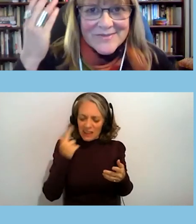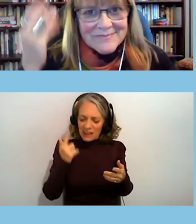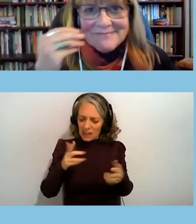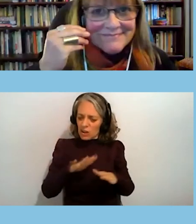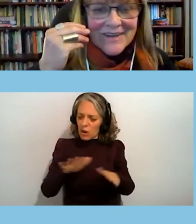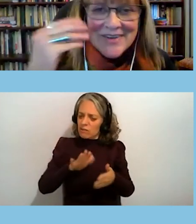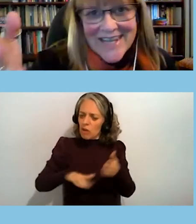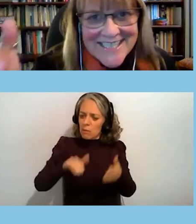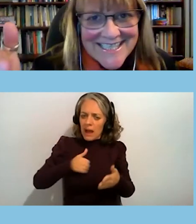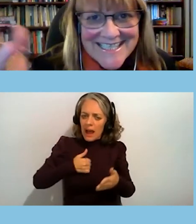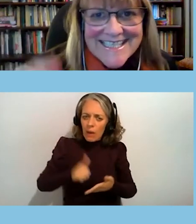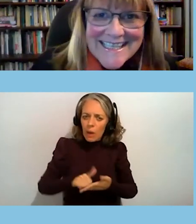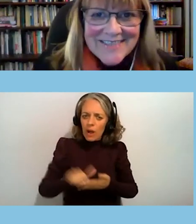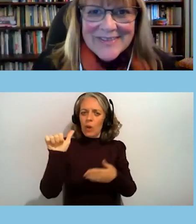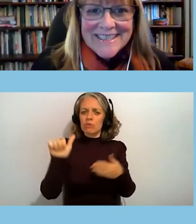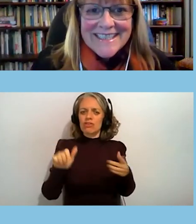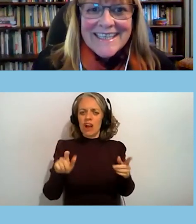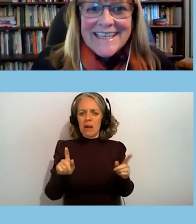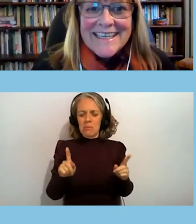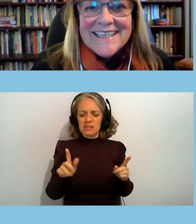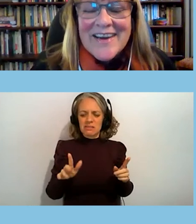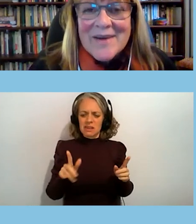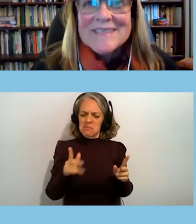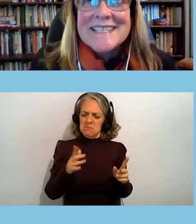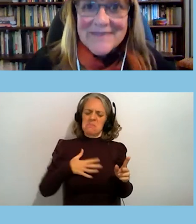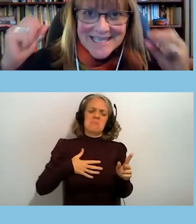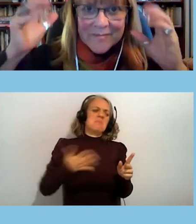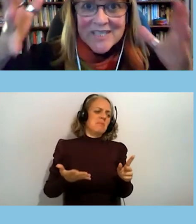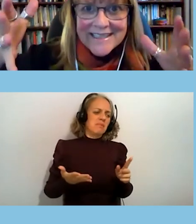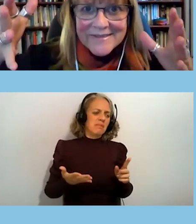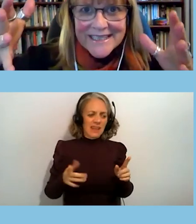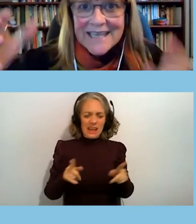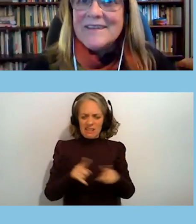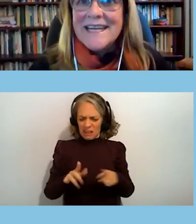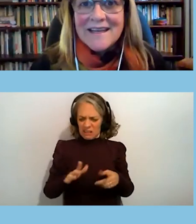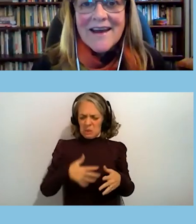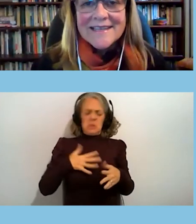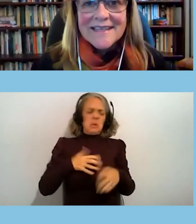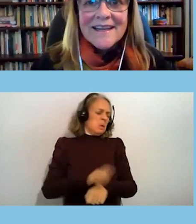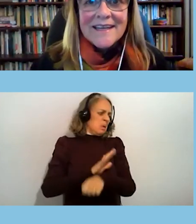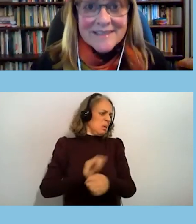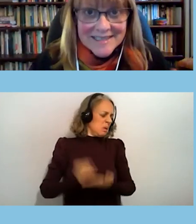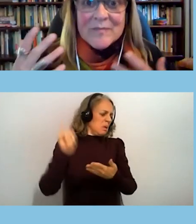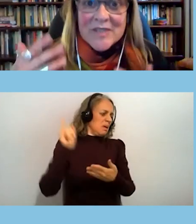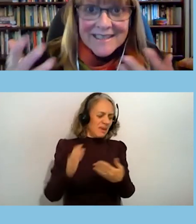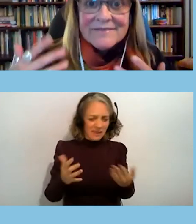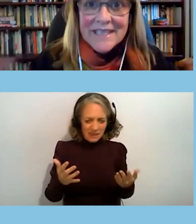but oh no, that's just distasteful. Almost as if it's objectively given and not